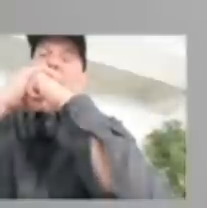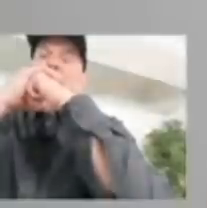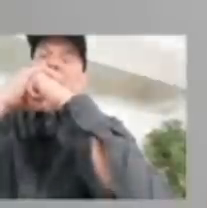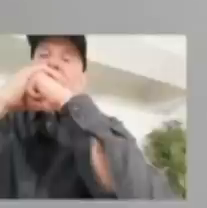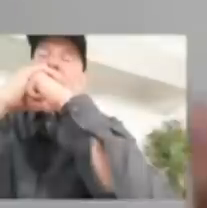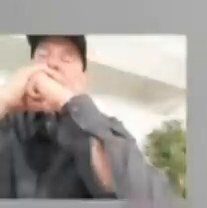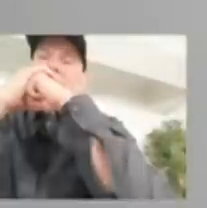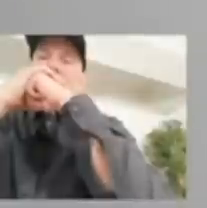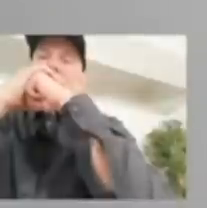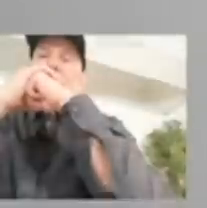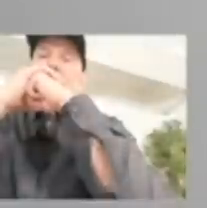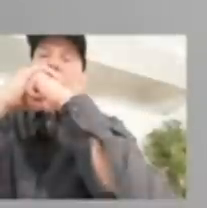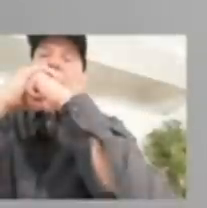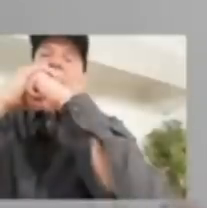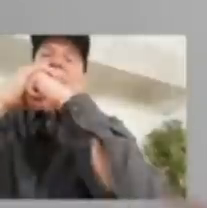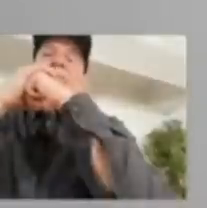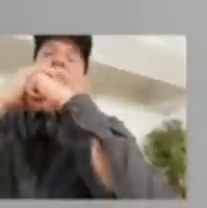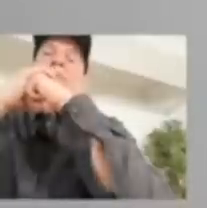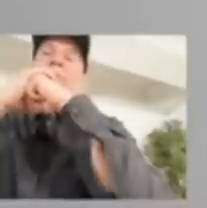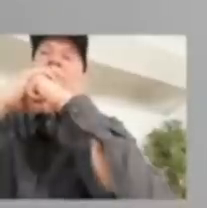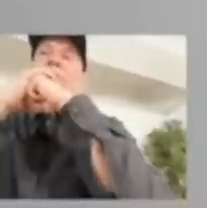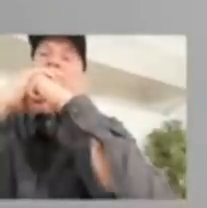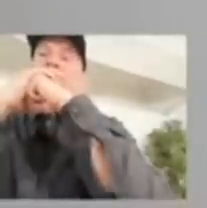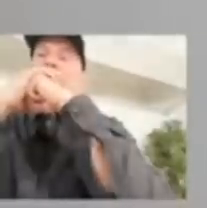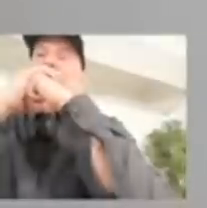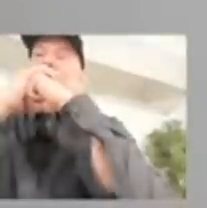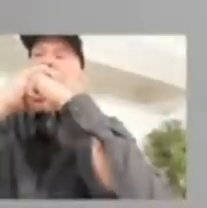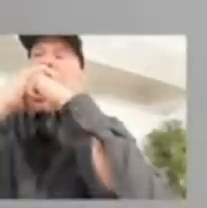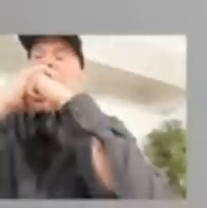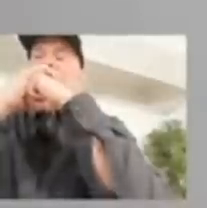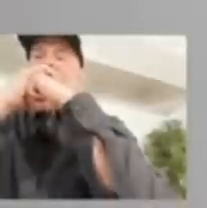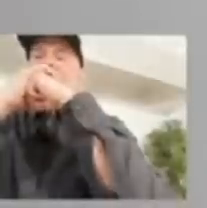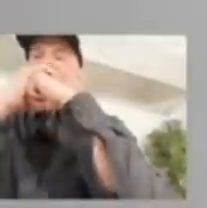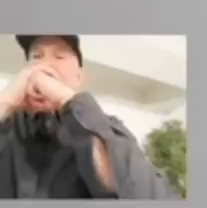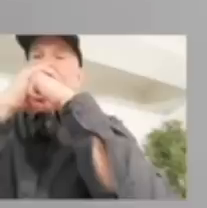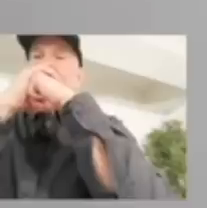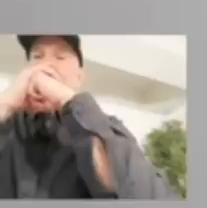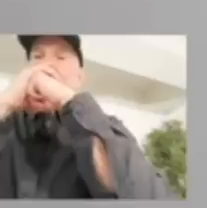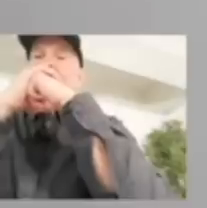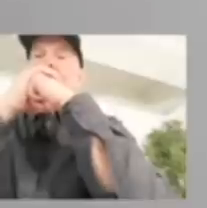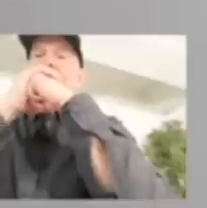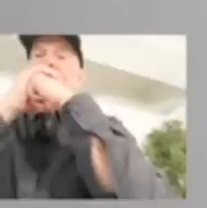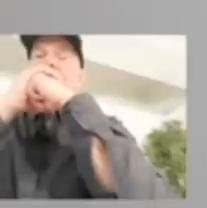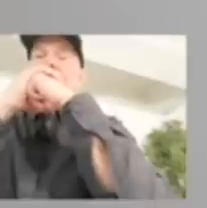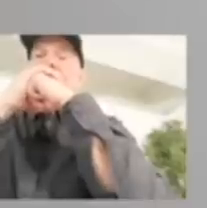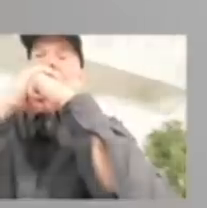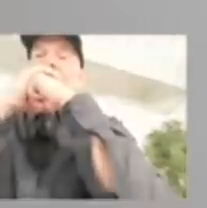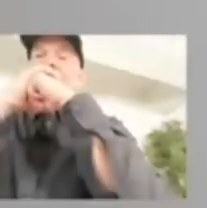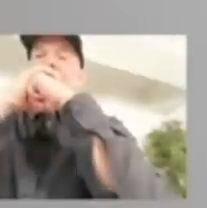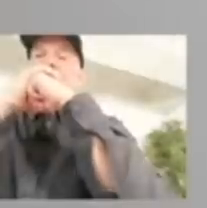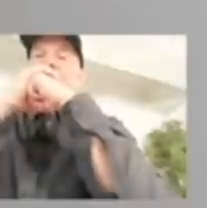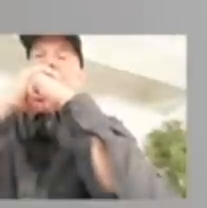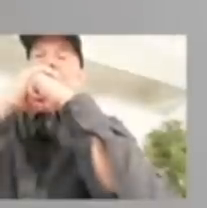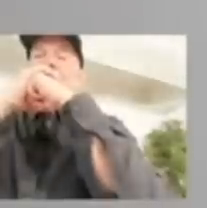won't be until very late in testing, which obviously is just a matter of days this year. And even maybe not some of the first Bahrain races,